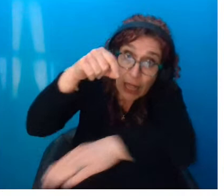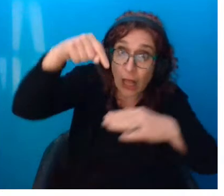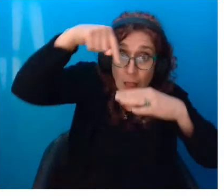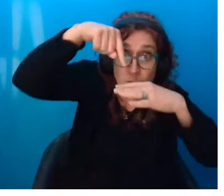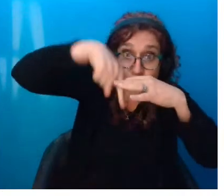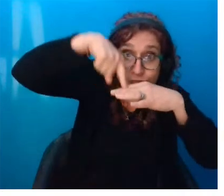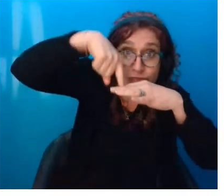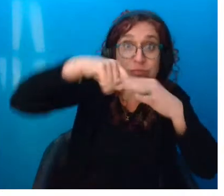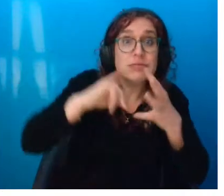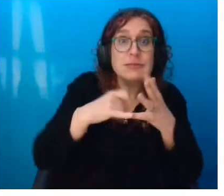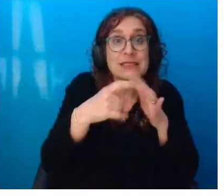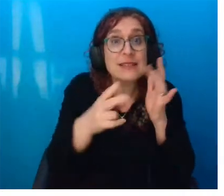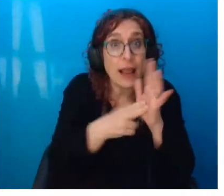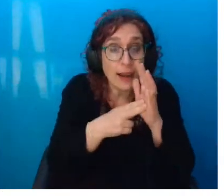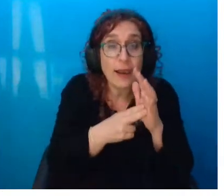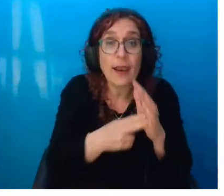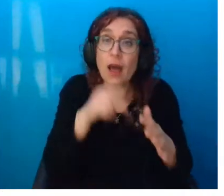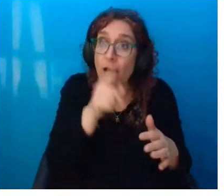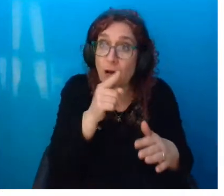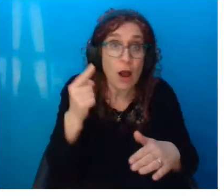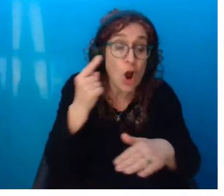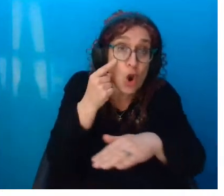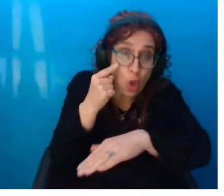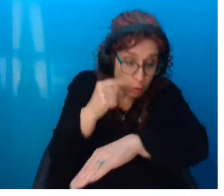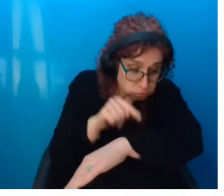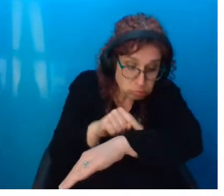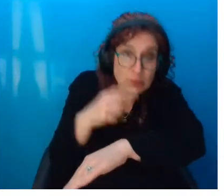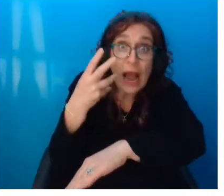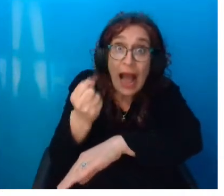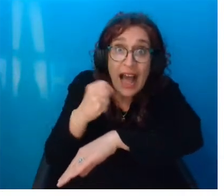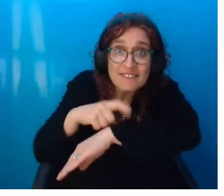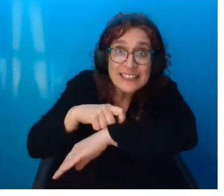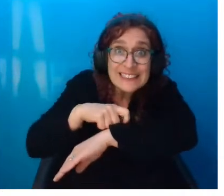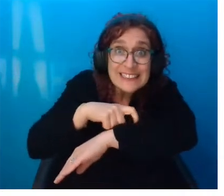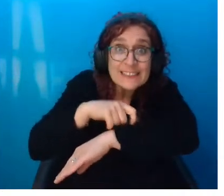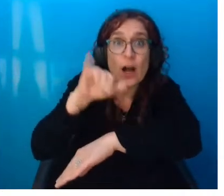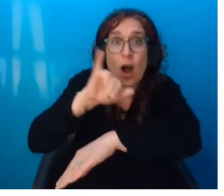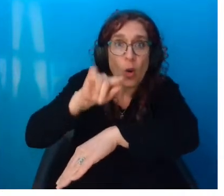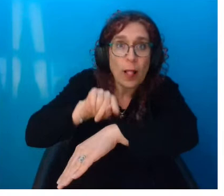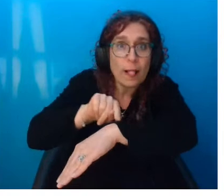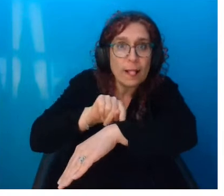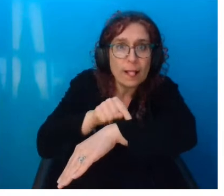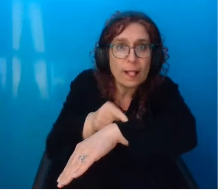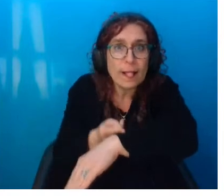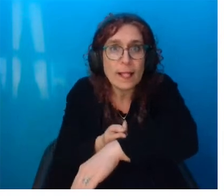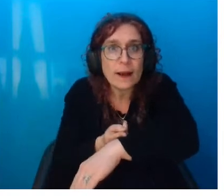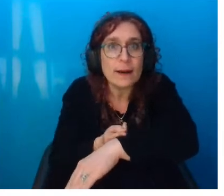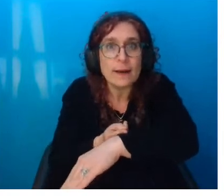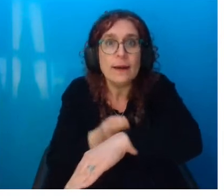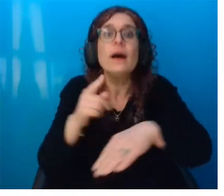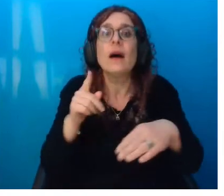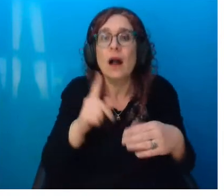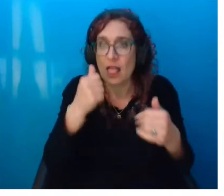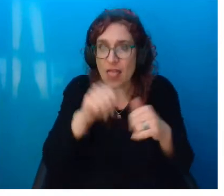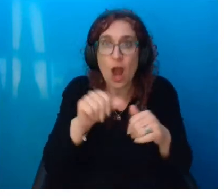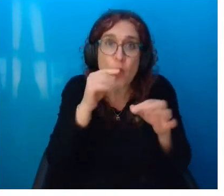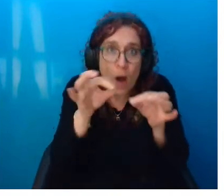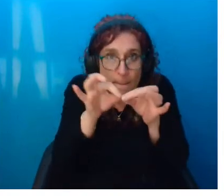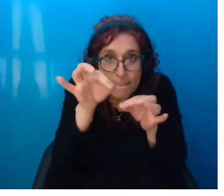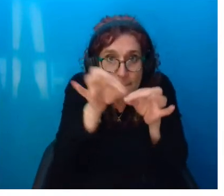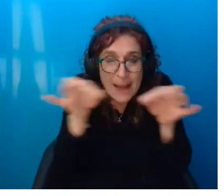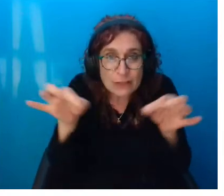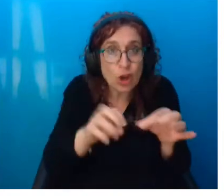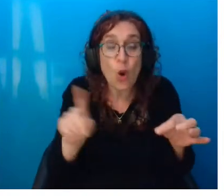for the presence of an itchy bump or a wheal. We measure the size of it, we compare it to a positive and